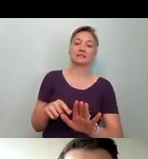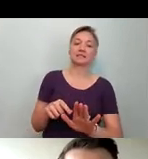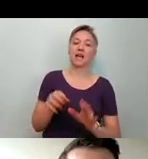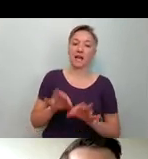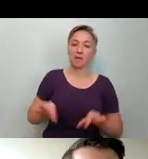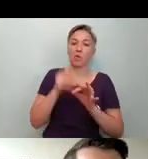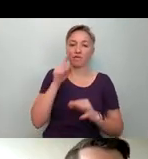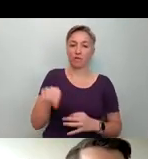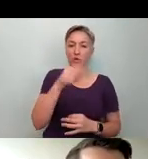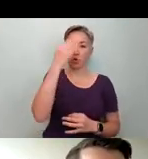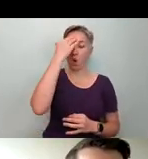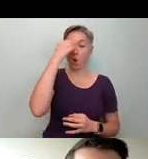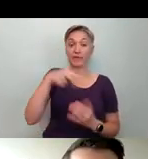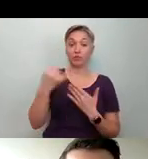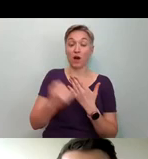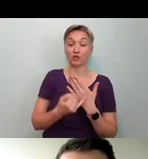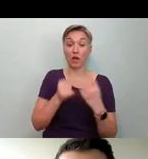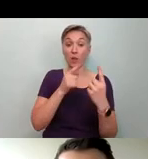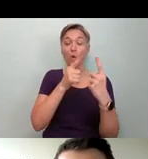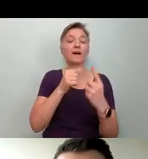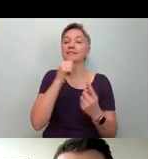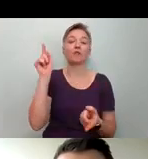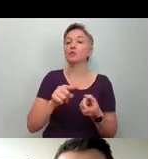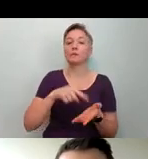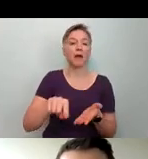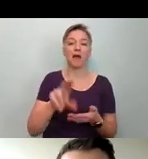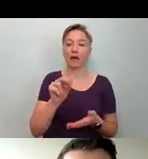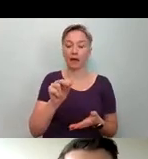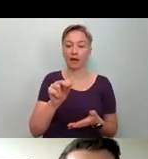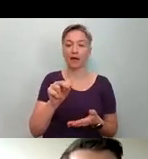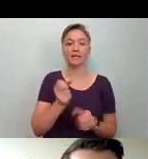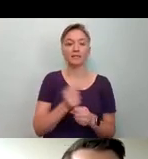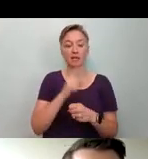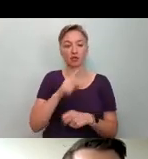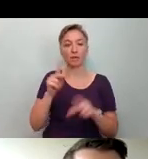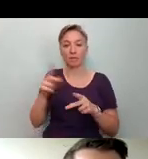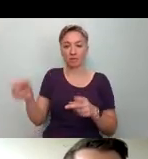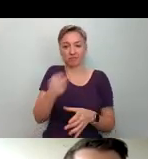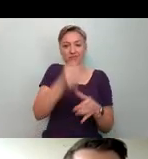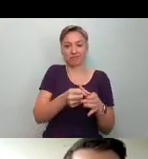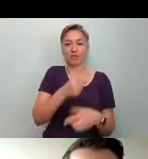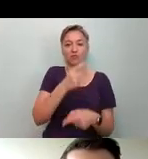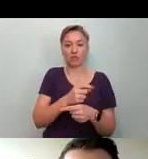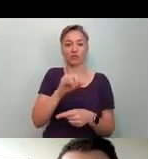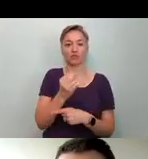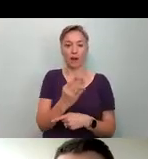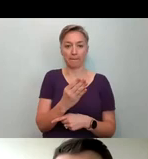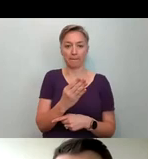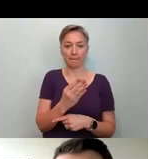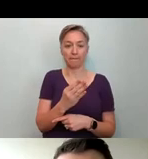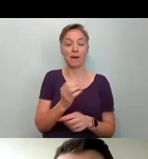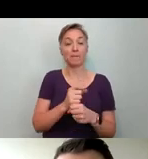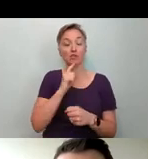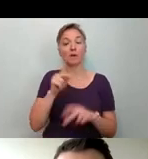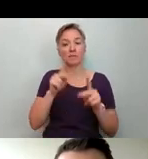reduce pay. This is about getting people in the right job and making sure that people have the ability to understand